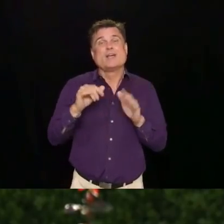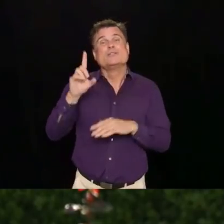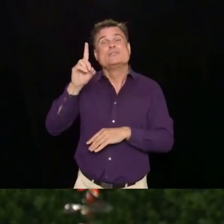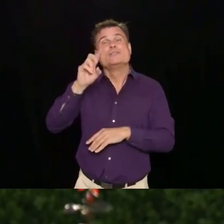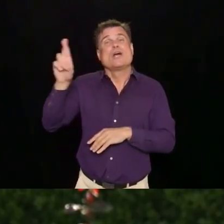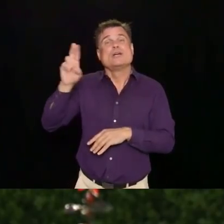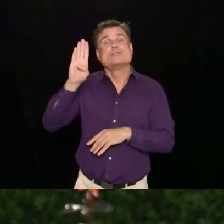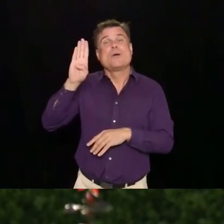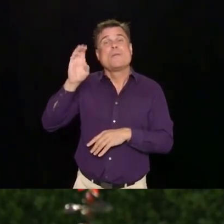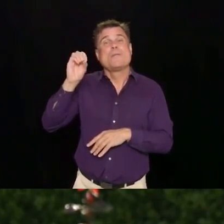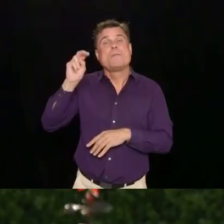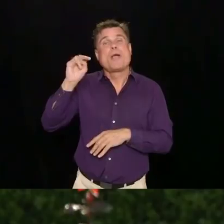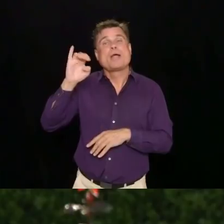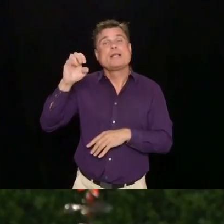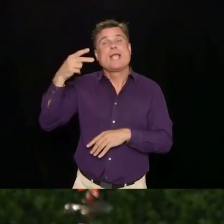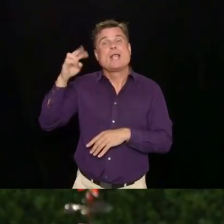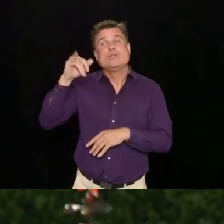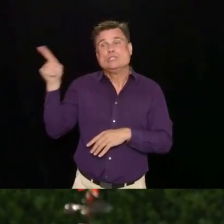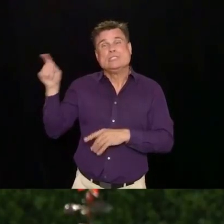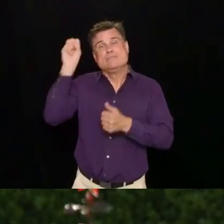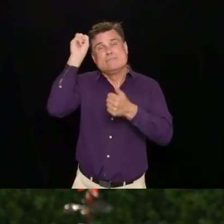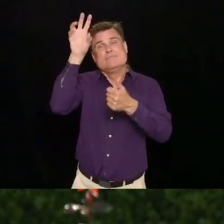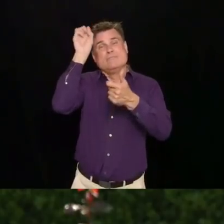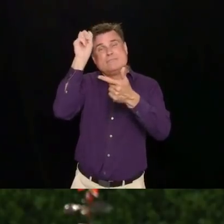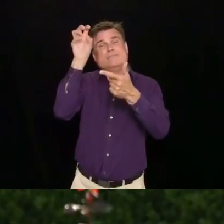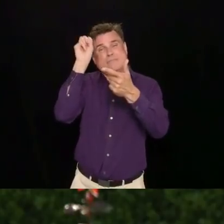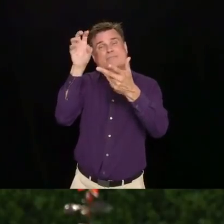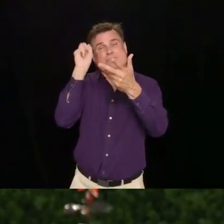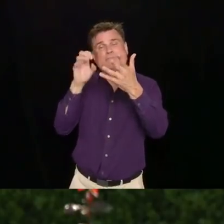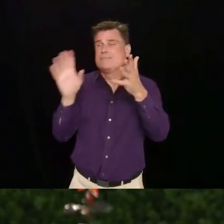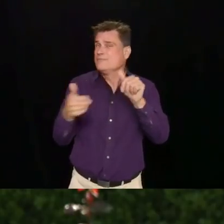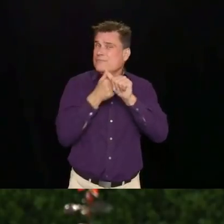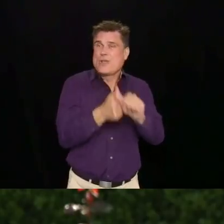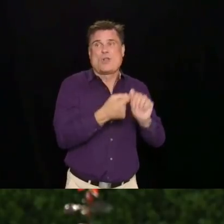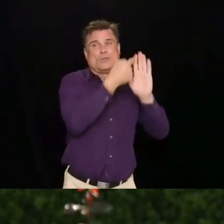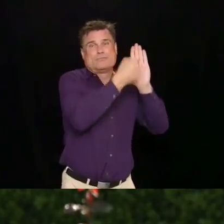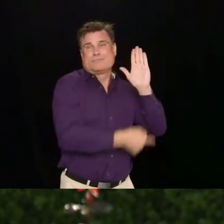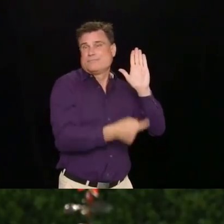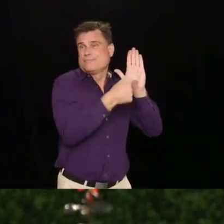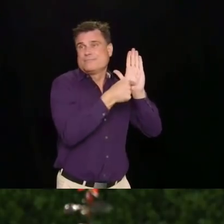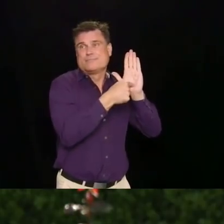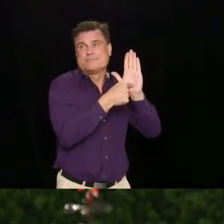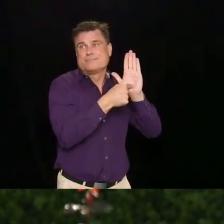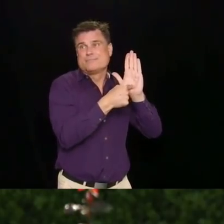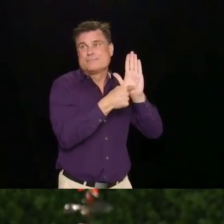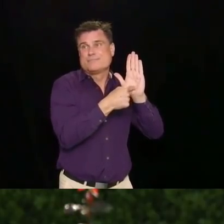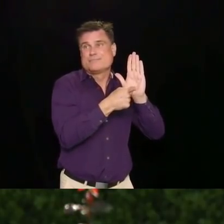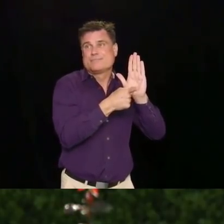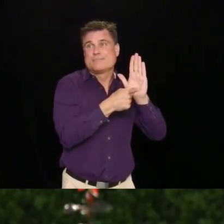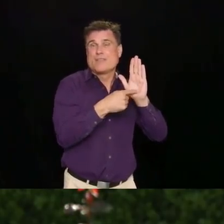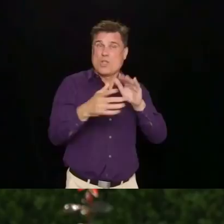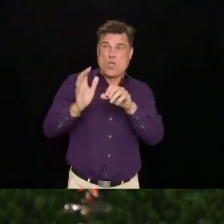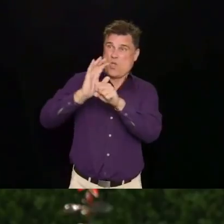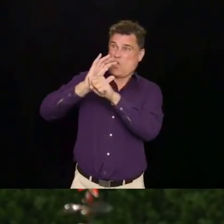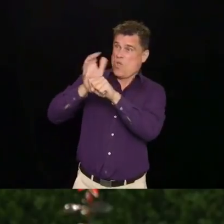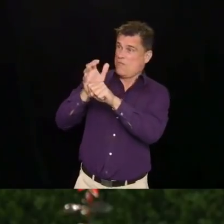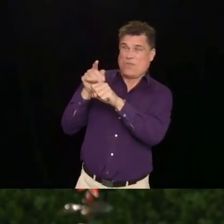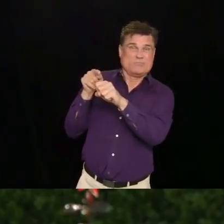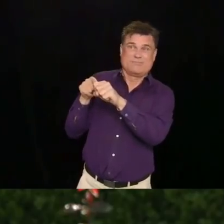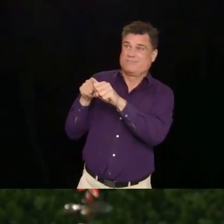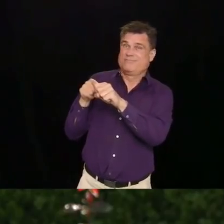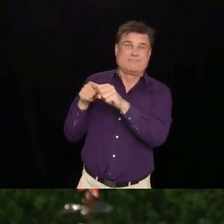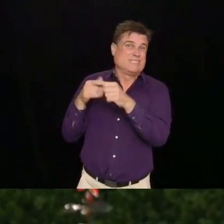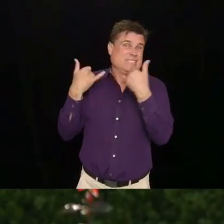and public health officials across the province. And we're going to be dealing with this for months and months and months to